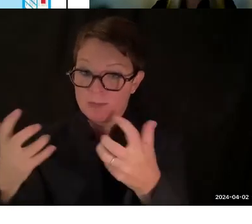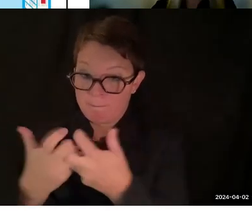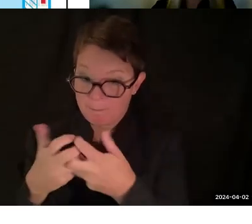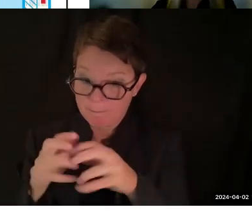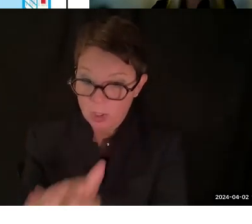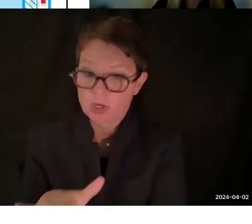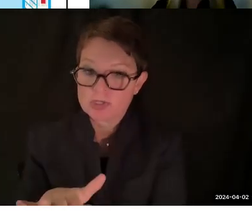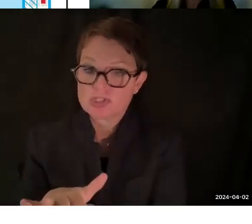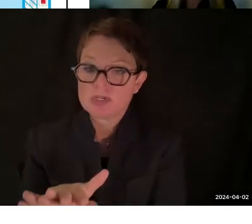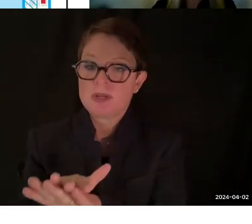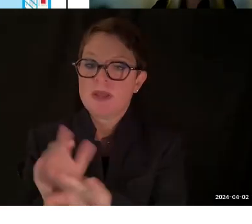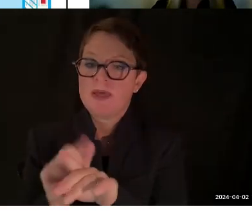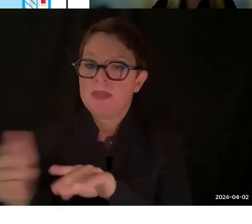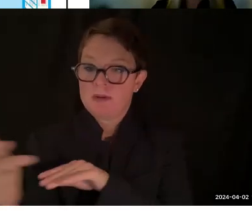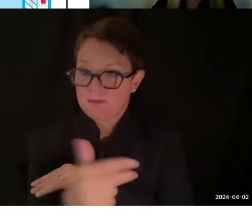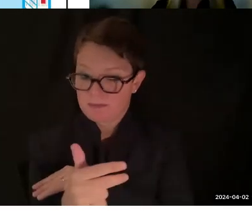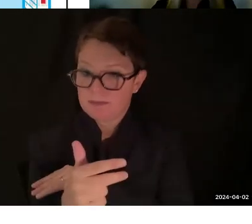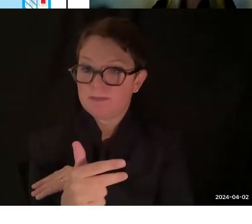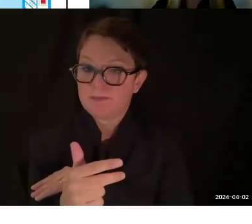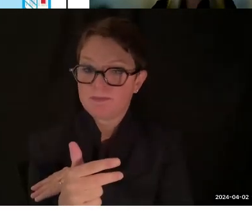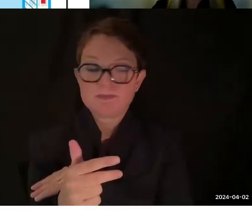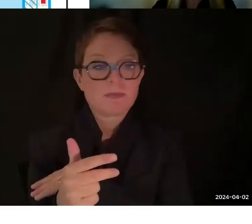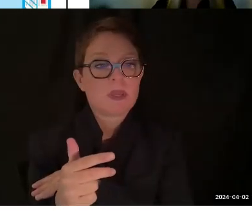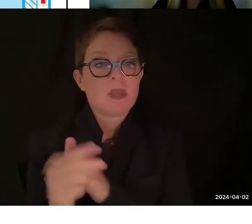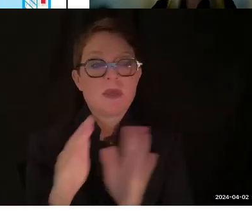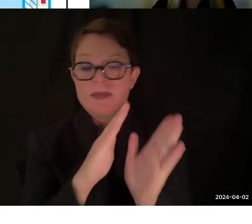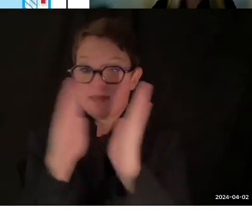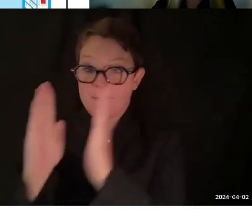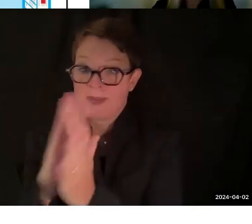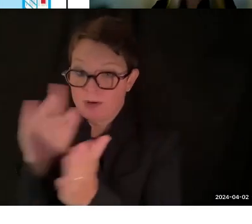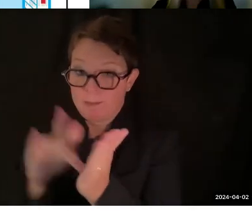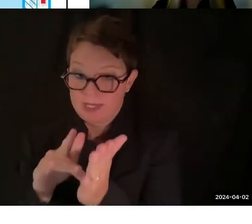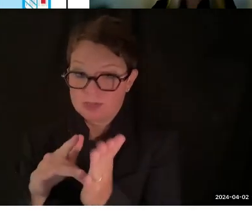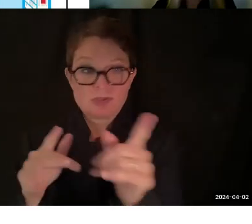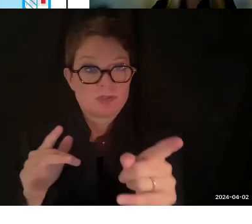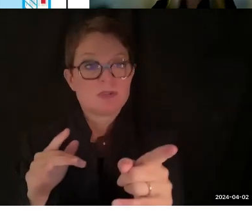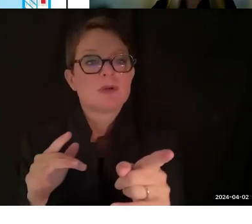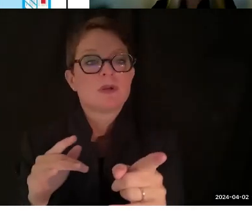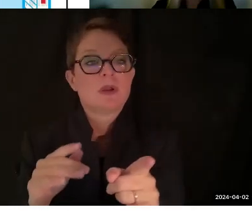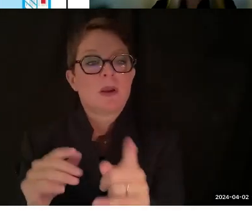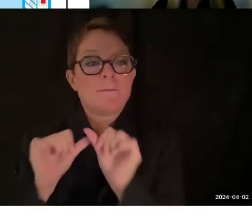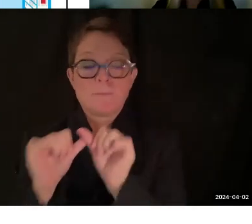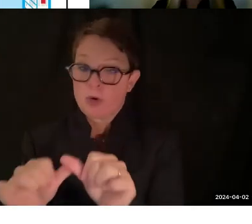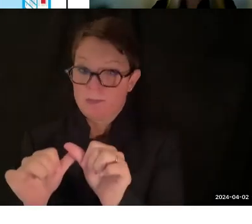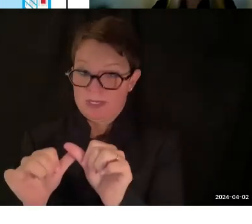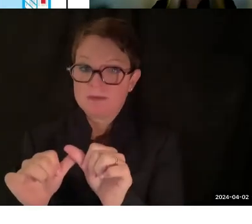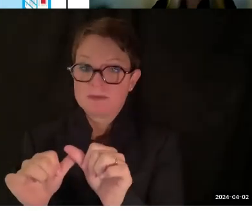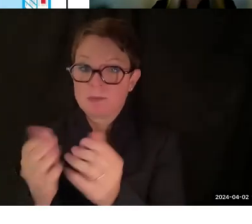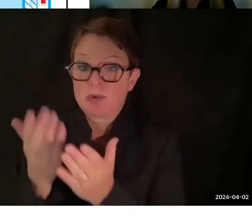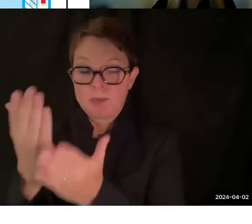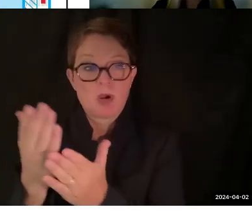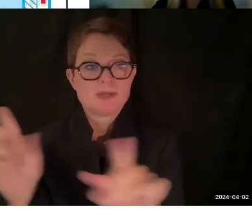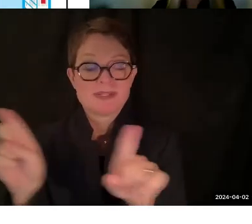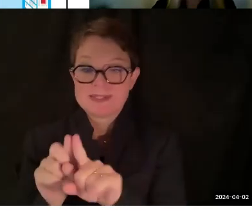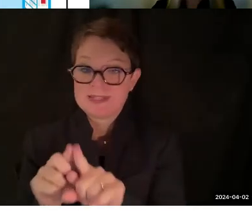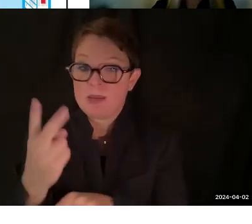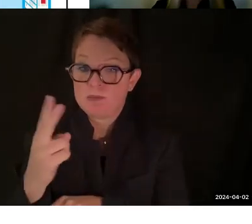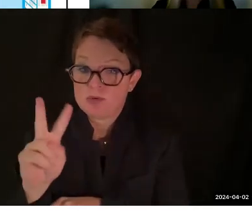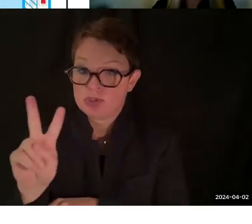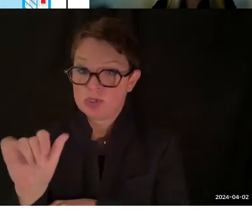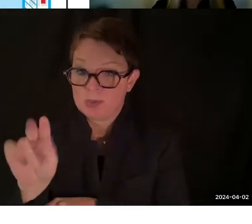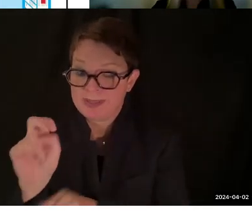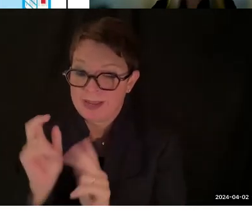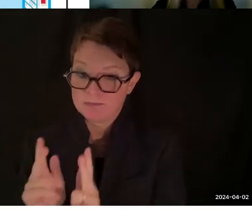lane, and then a right turn lane onto Market Street. In the middle image, you'll see the proposed permanent condition. Same 2 lanes of